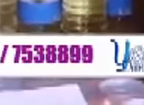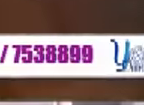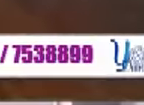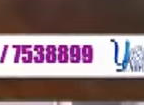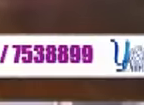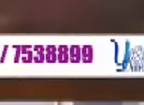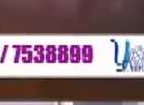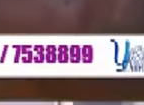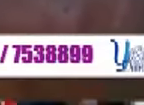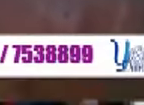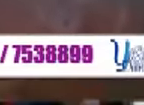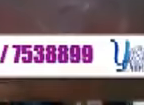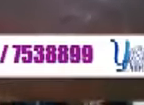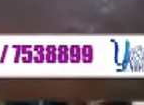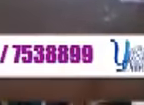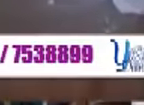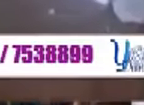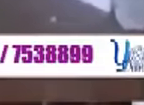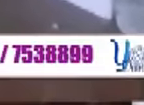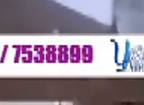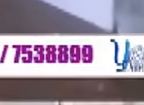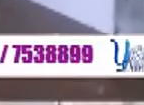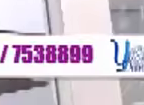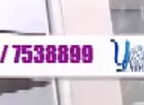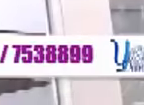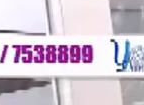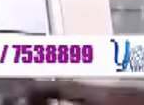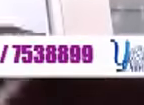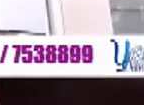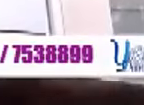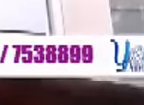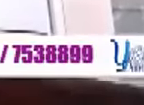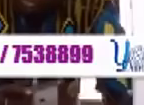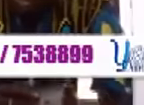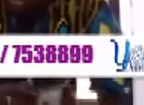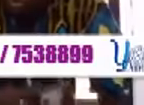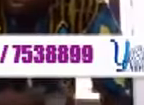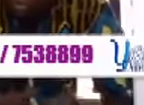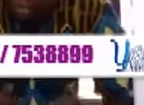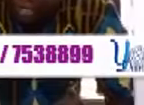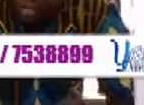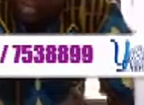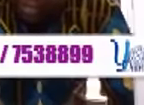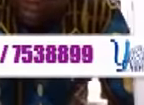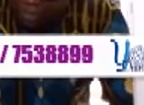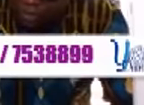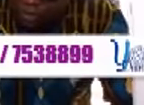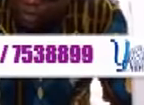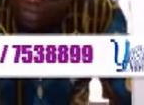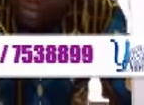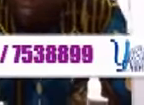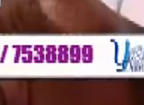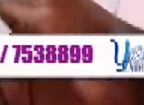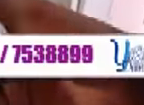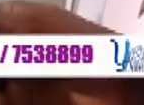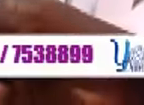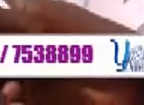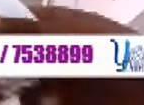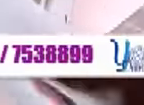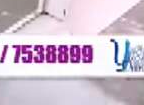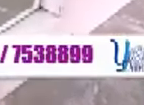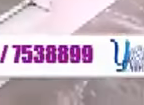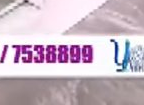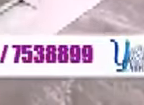domorol nyindi fana be teat Gambia dawda yalo ngok mfa kendol sotale di ha e wo moyo di ha apelenda ni wo ka ni na lafta